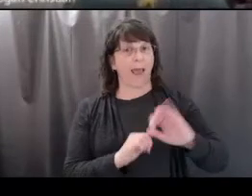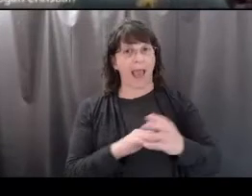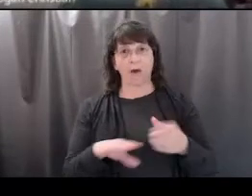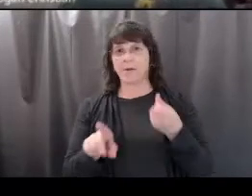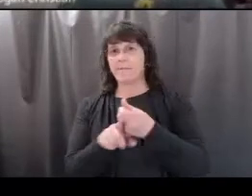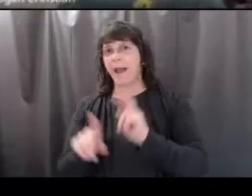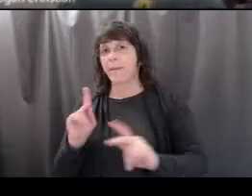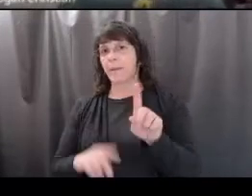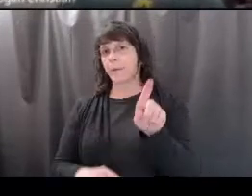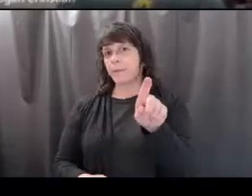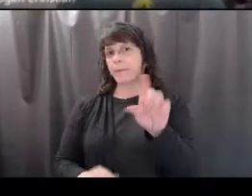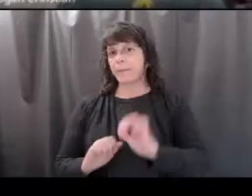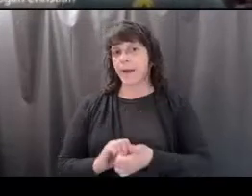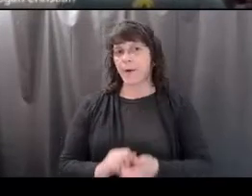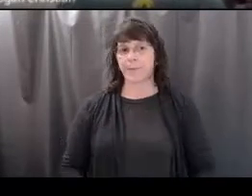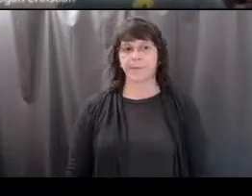impact people?